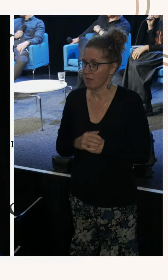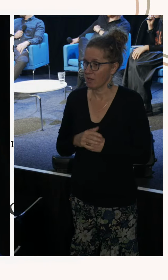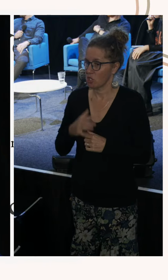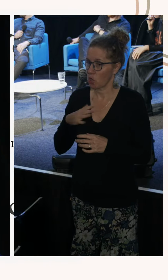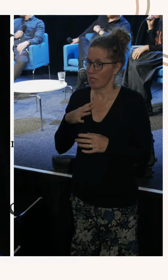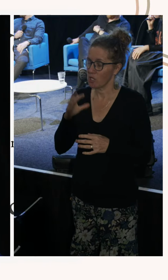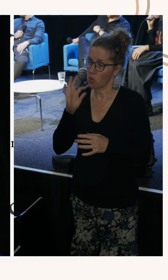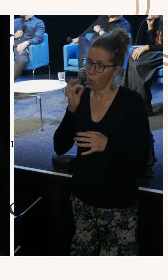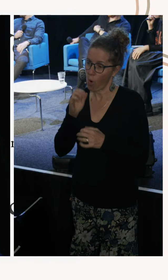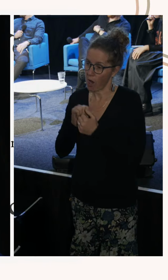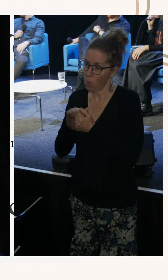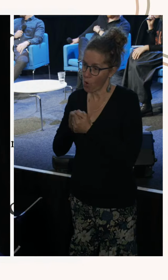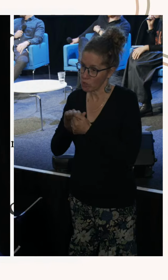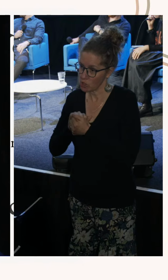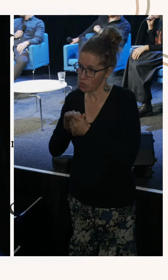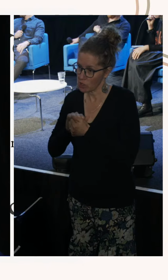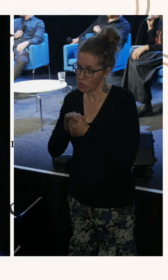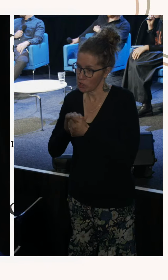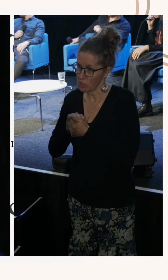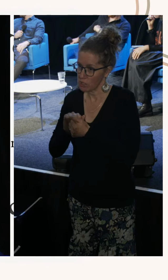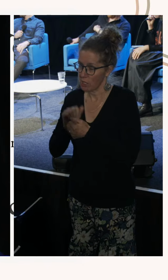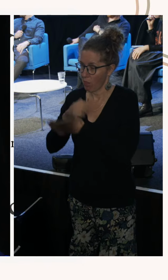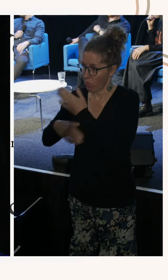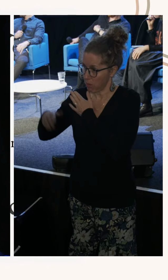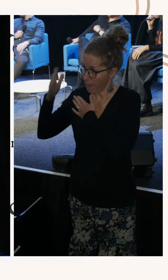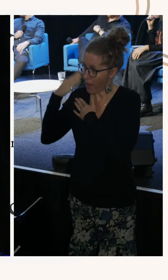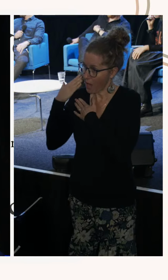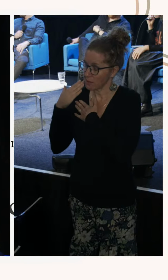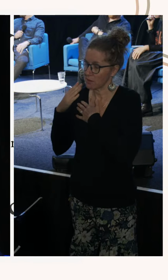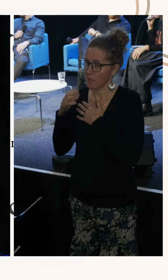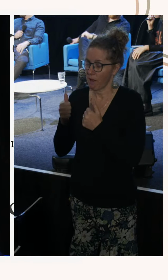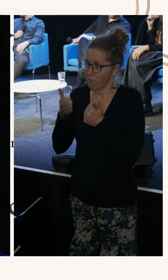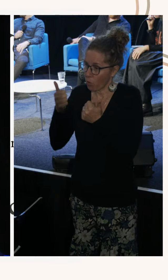whitewash the past, but there are